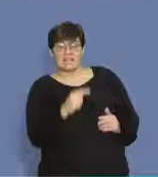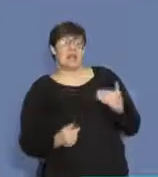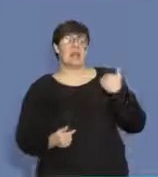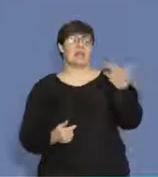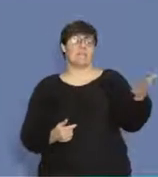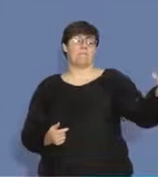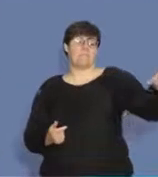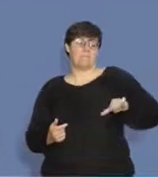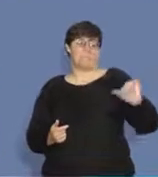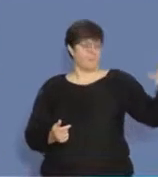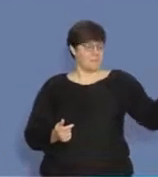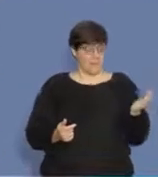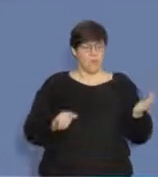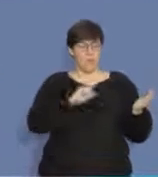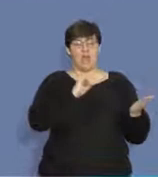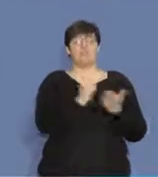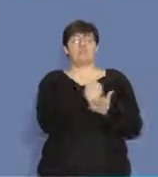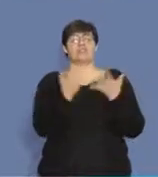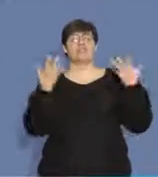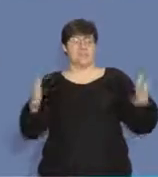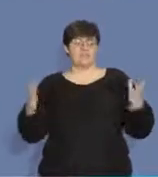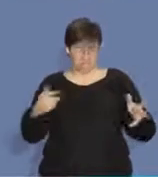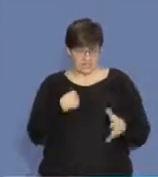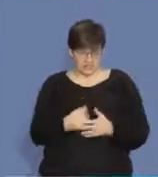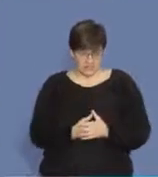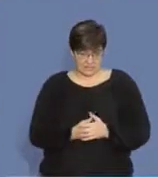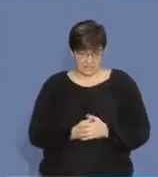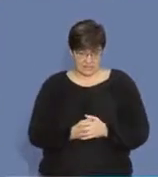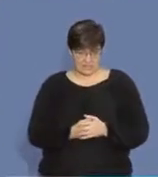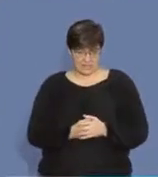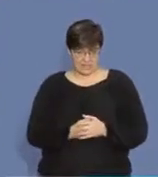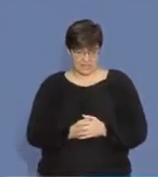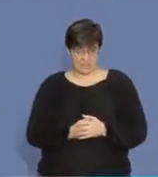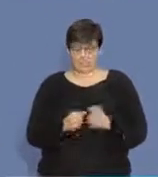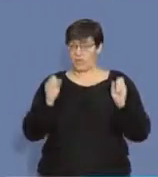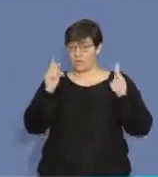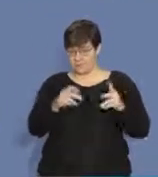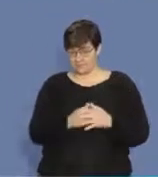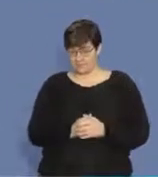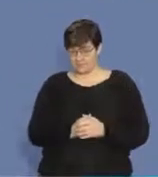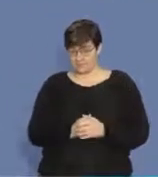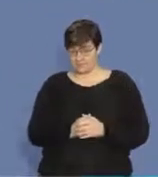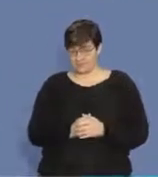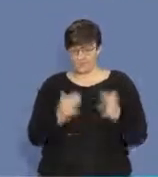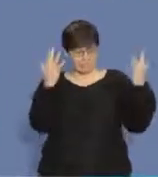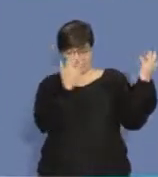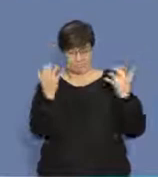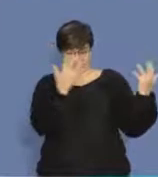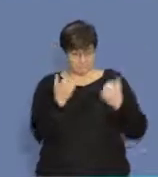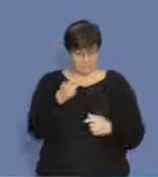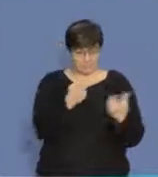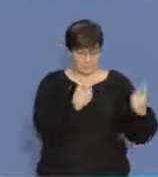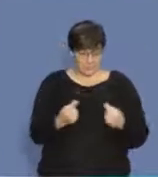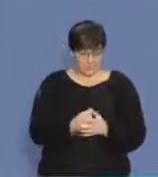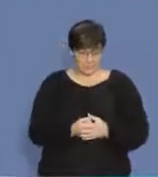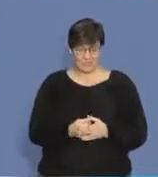we are VAT registered. We are VAT vendors. Okay, so quite a bit of calculations in this segment.